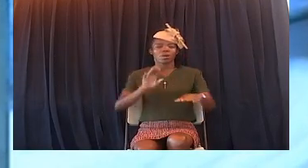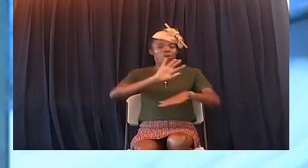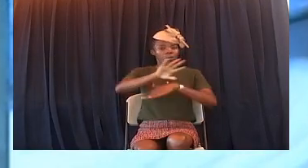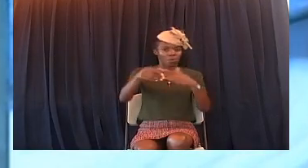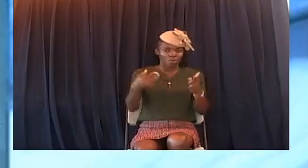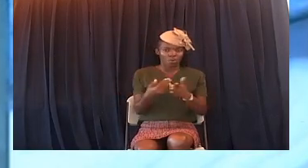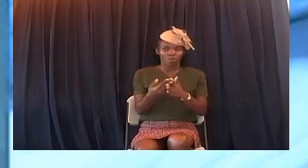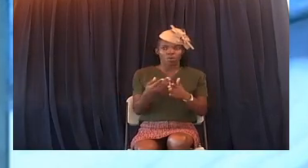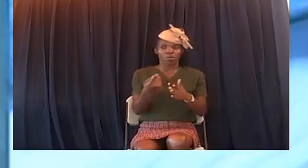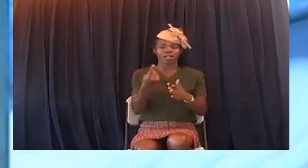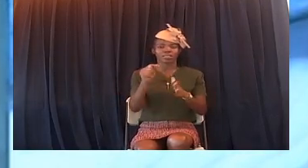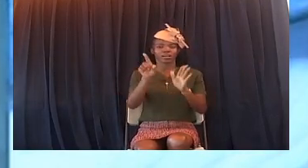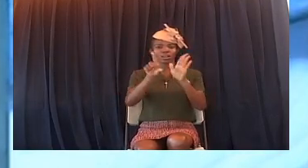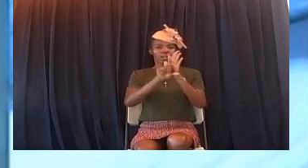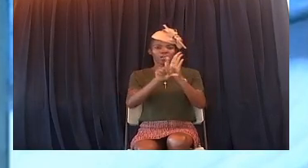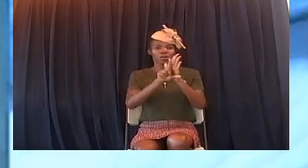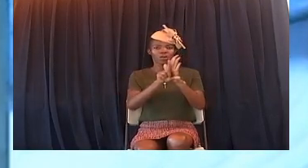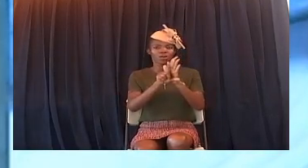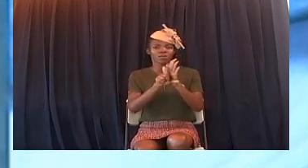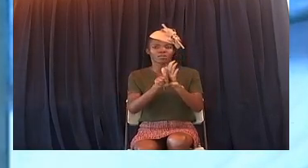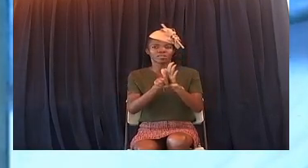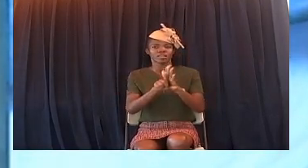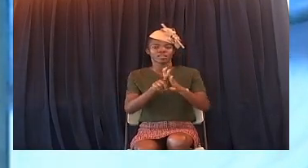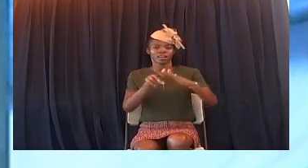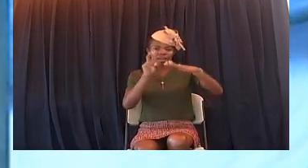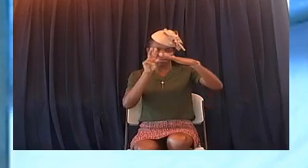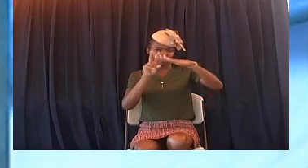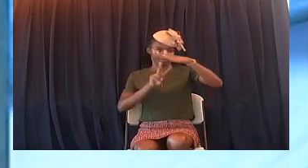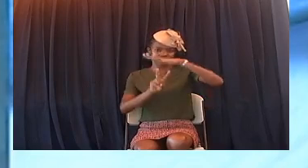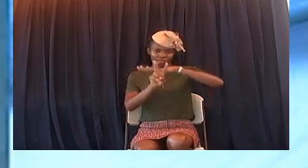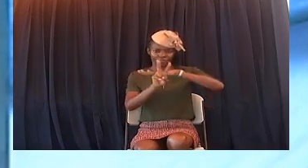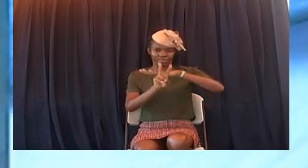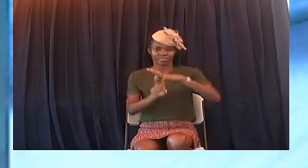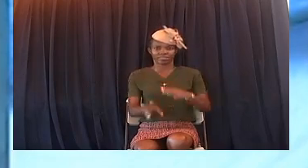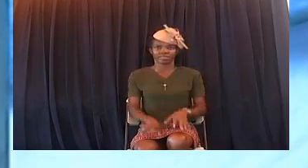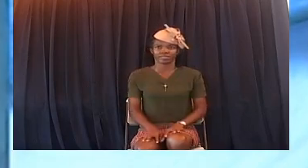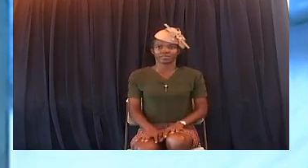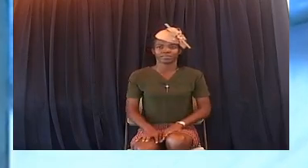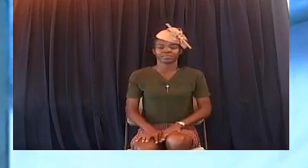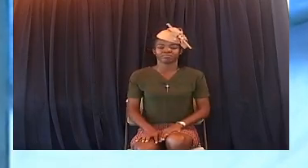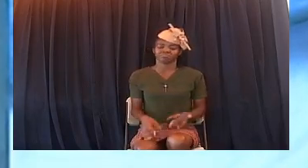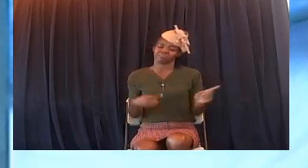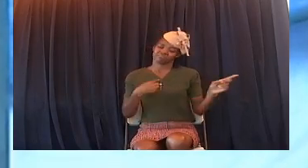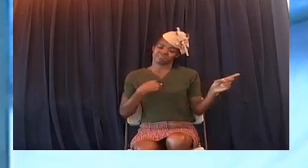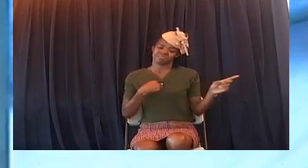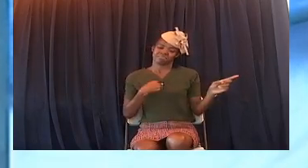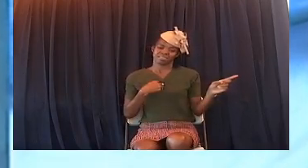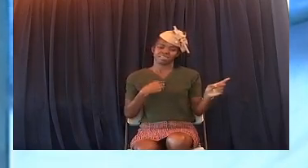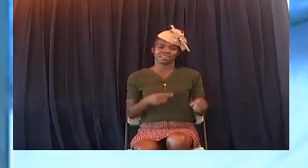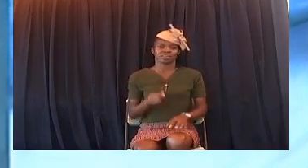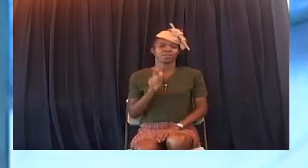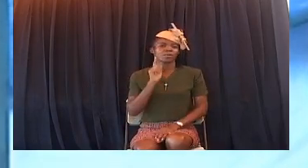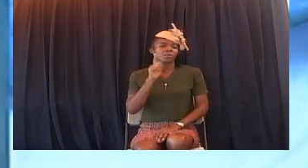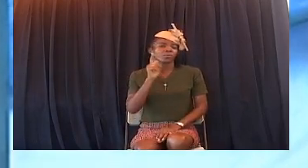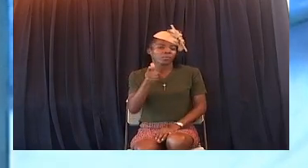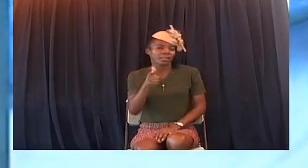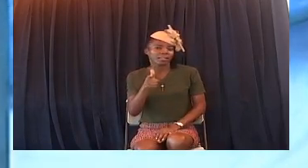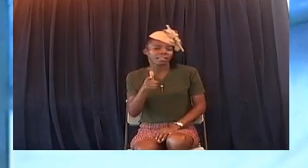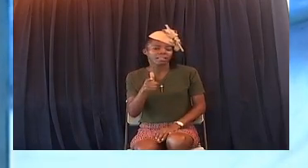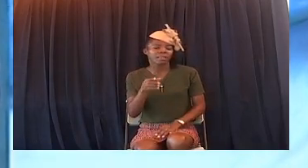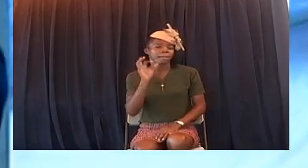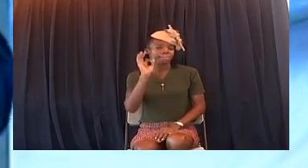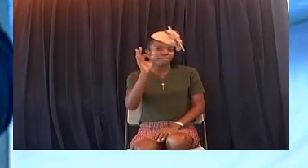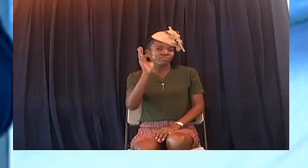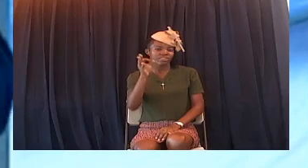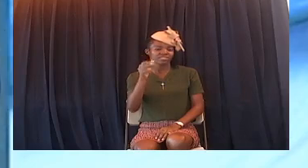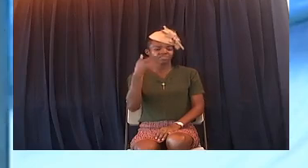law and the prophet." I am going to be exalting you for a short period of